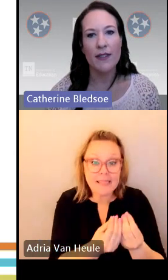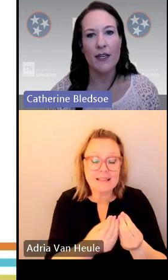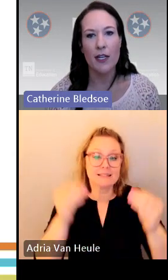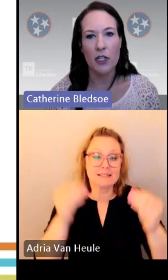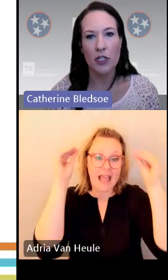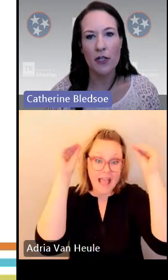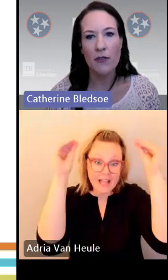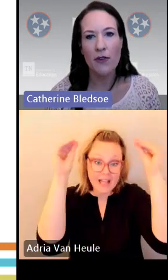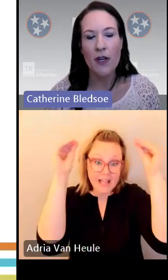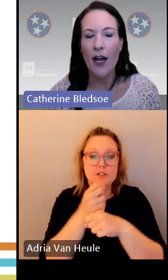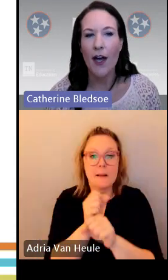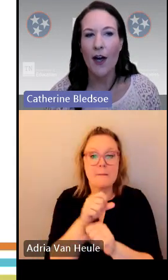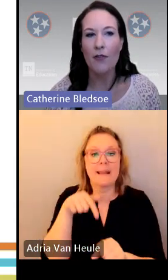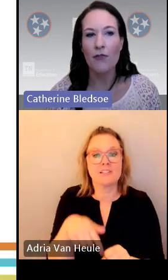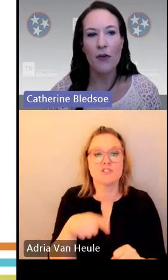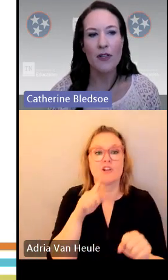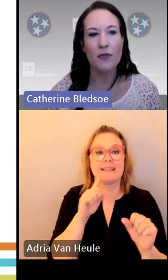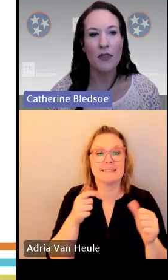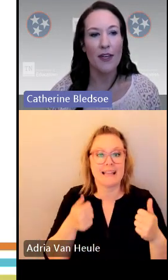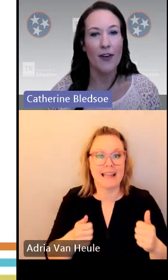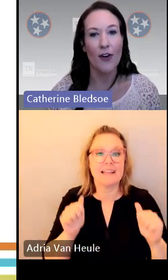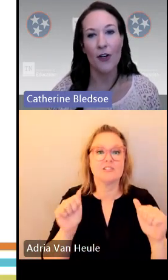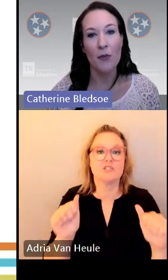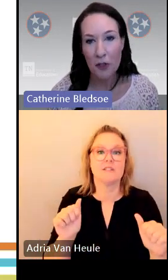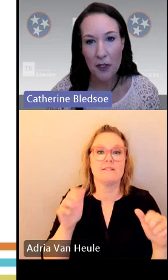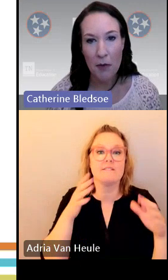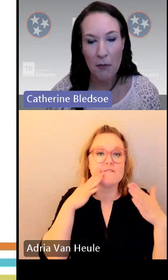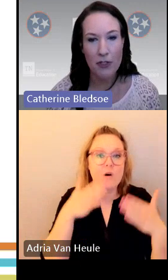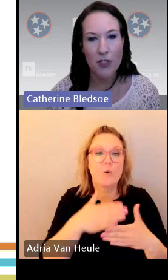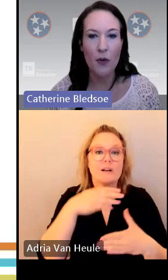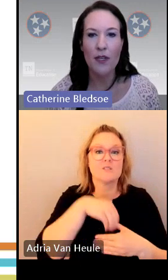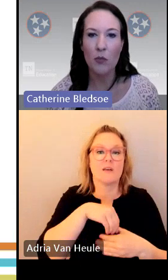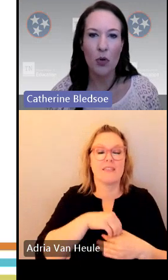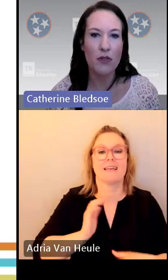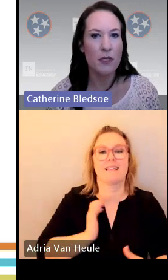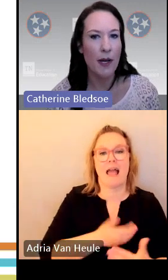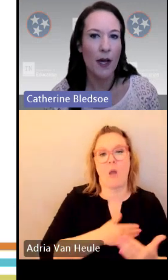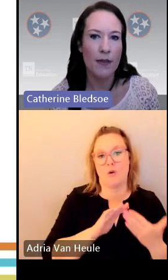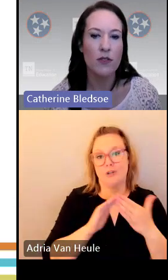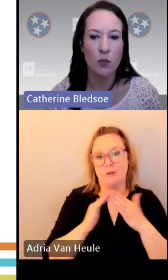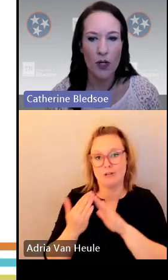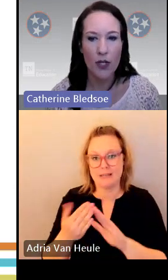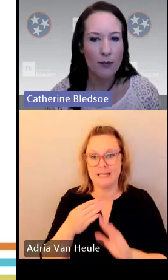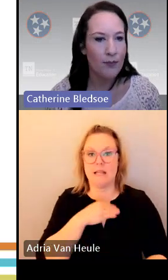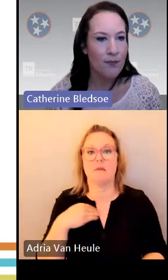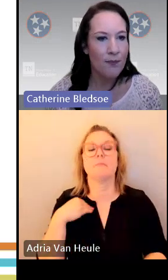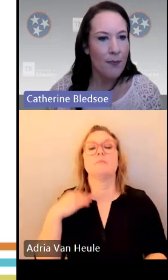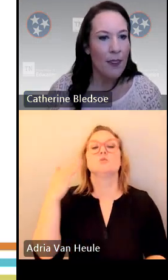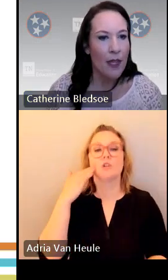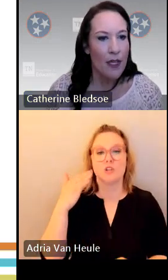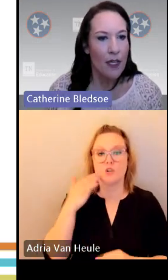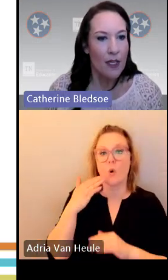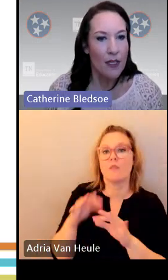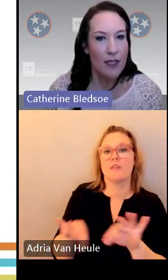to make this initiative focused within our community members, knowing the importance behind this work.